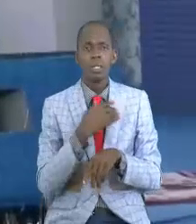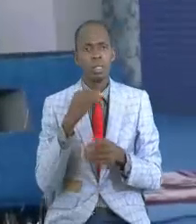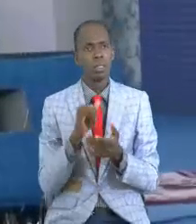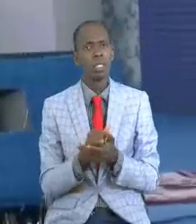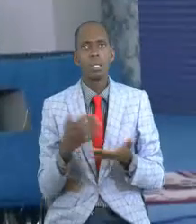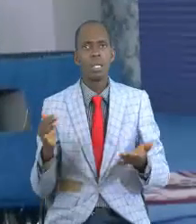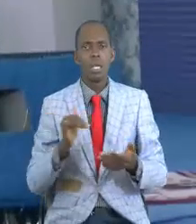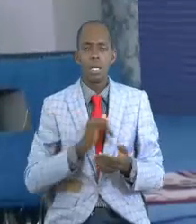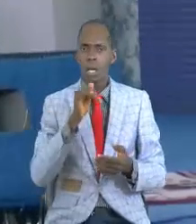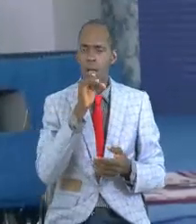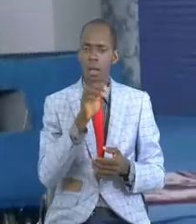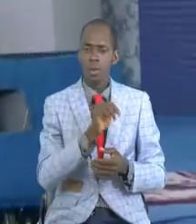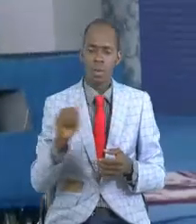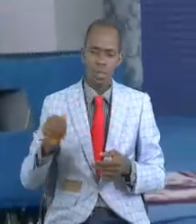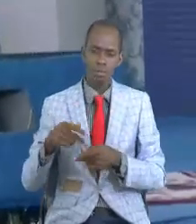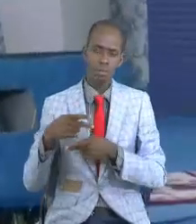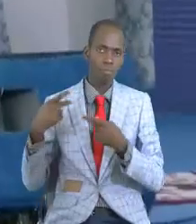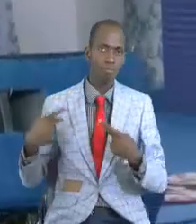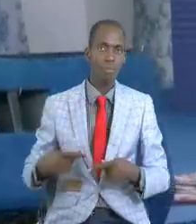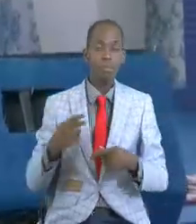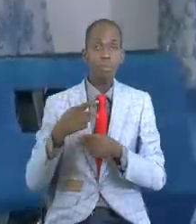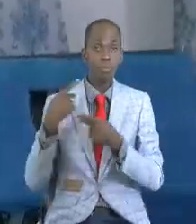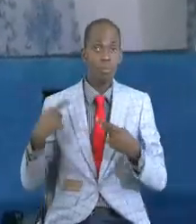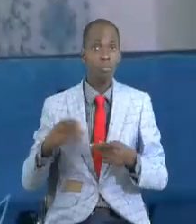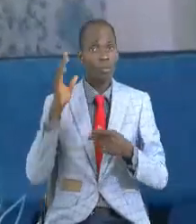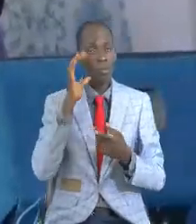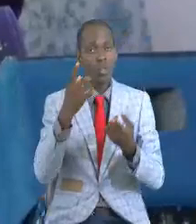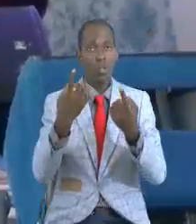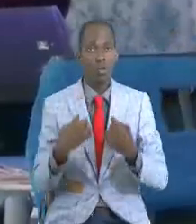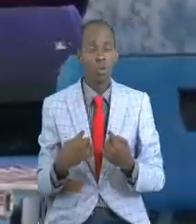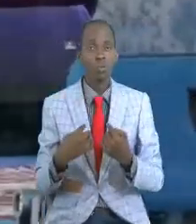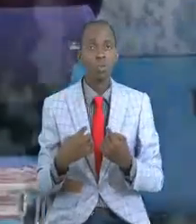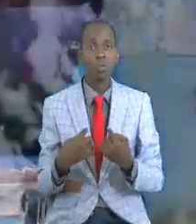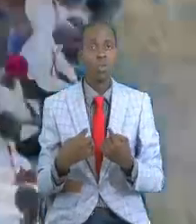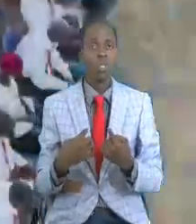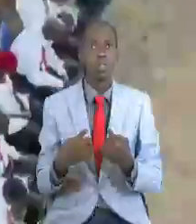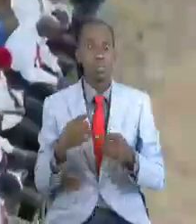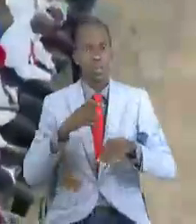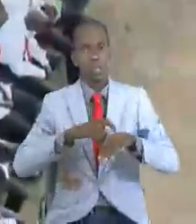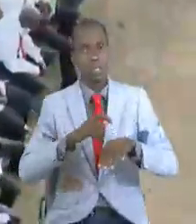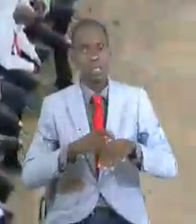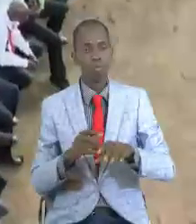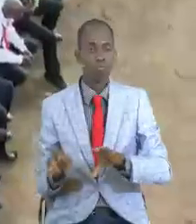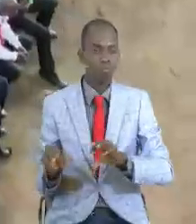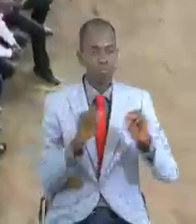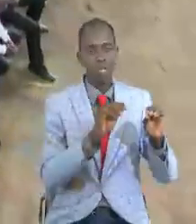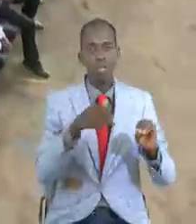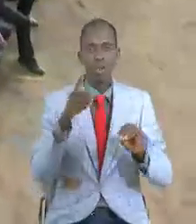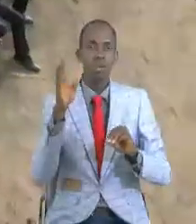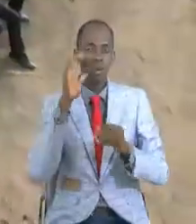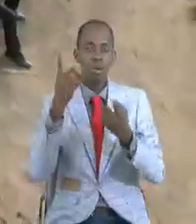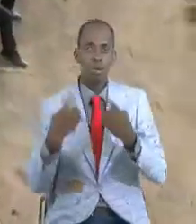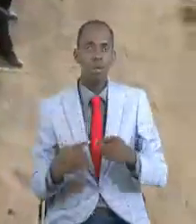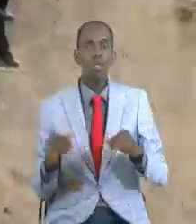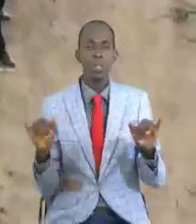priests will come to a stage in a situation then another priest woke up the same thing was the kings of the